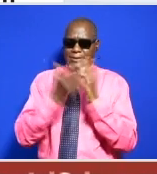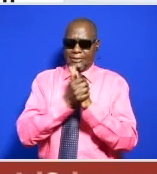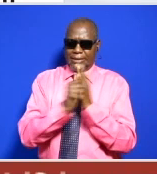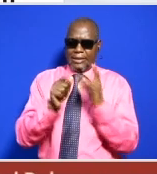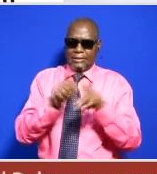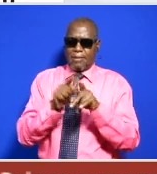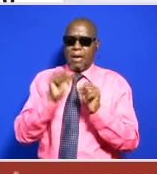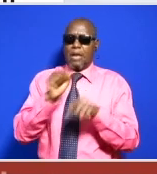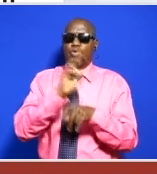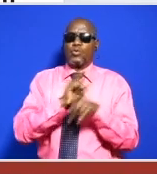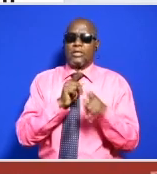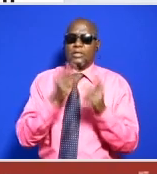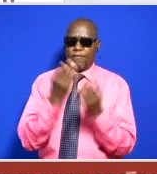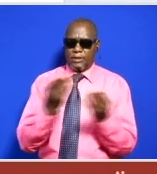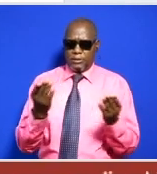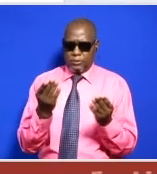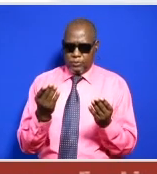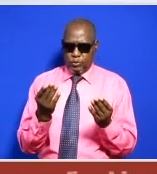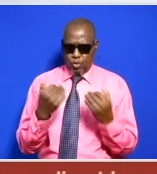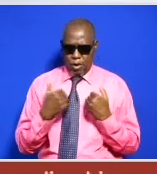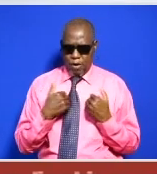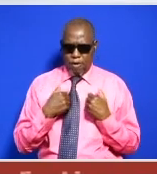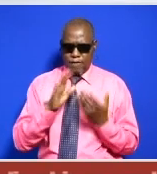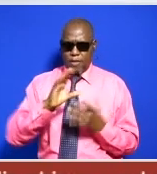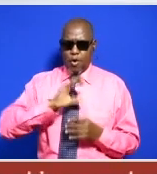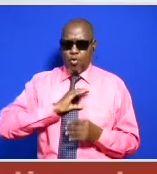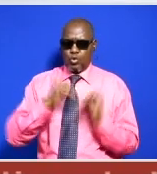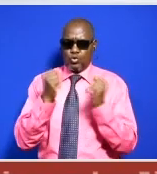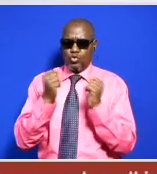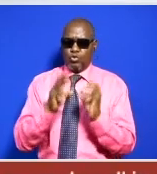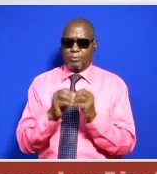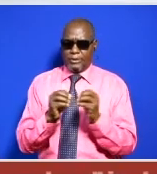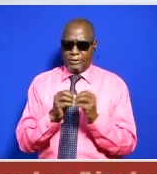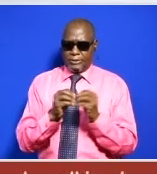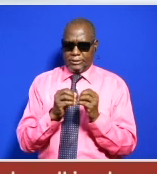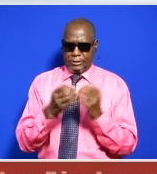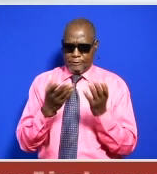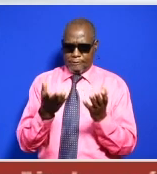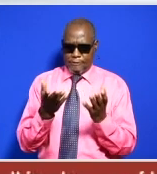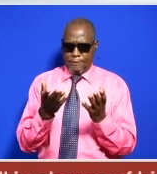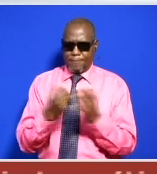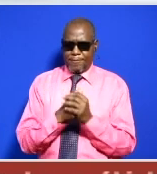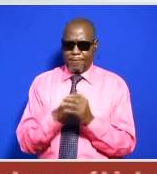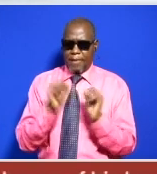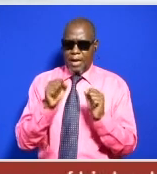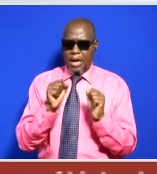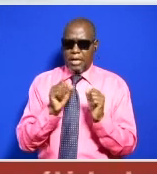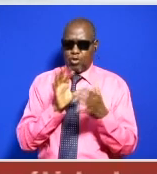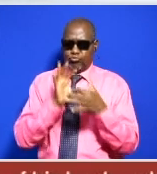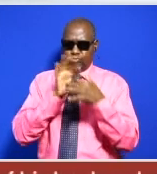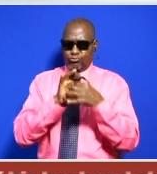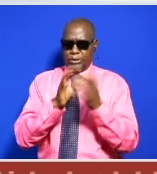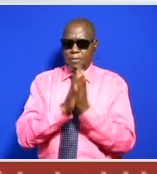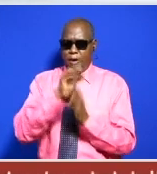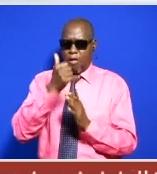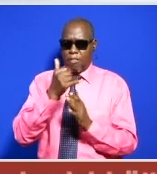this facility to hold even their own social gatherings and meetings, and they can even be connected to the rest of the